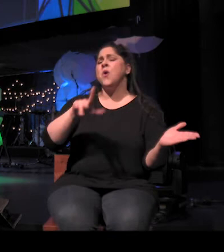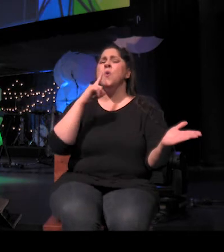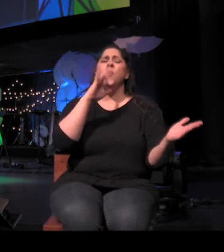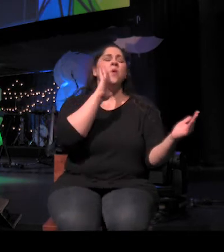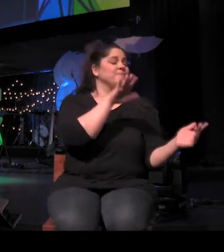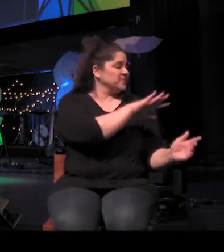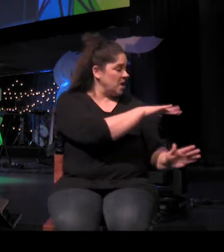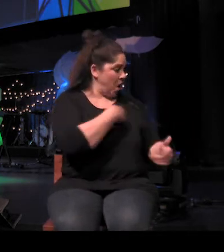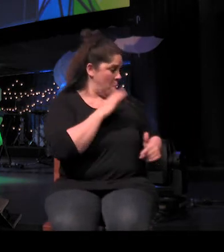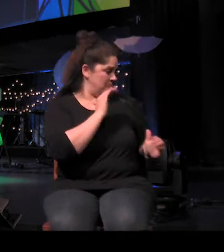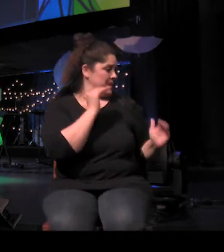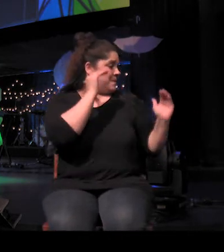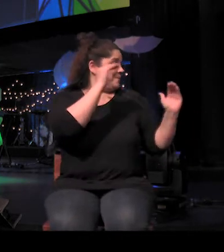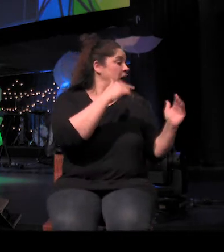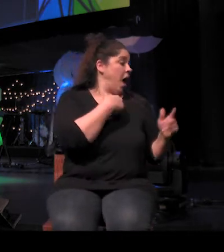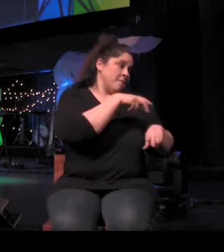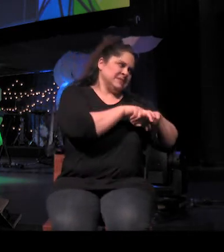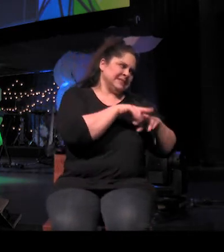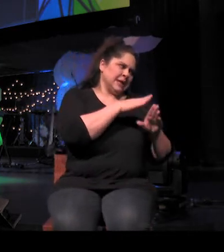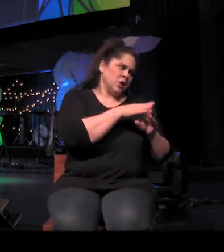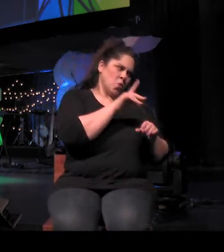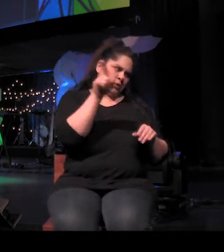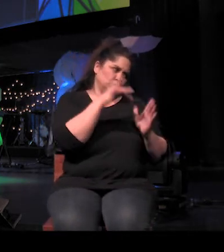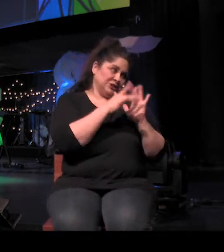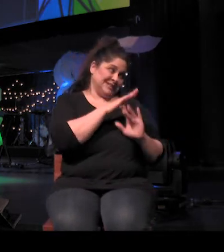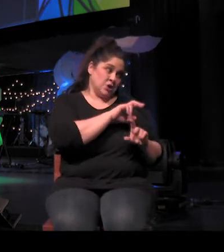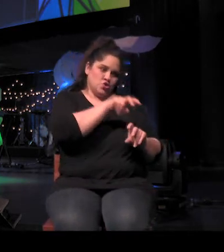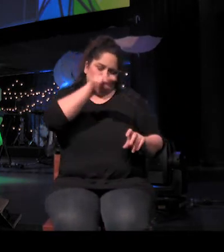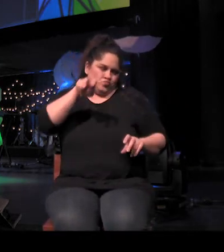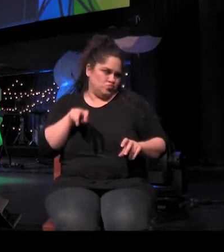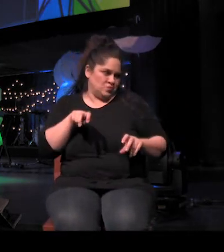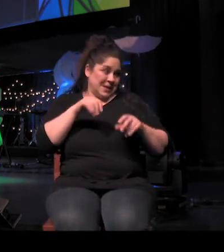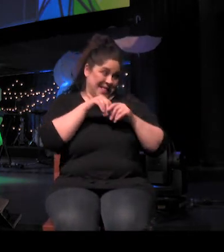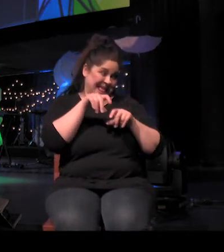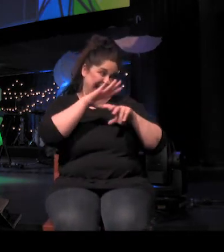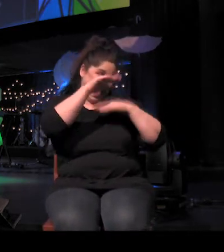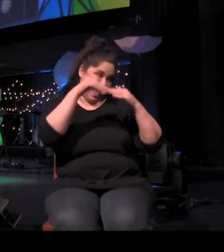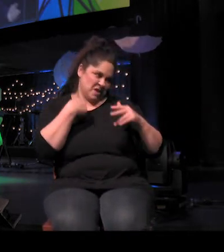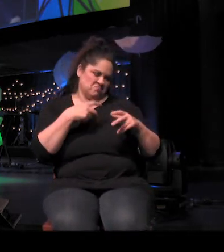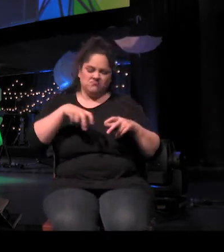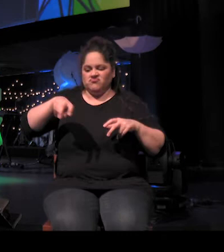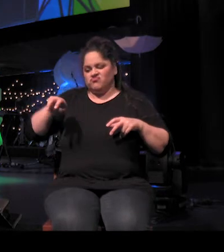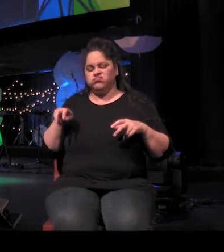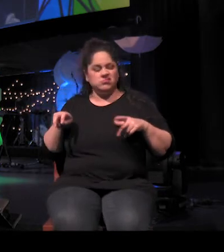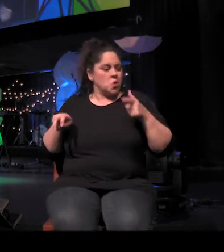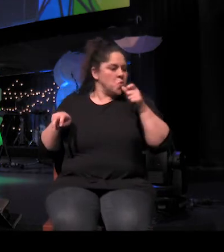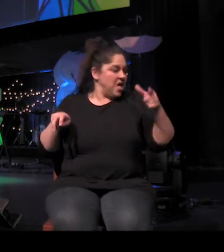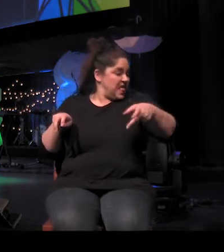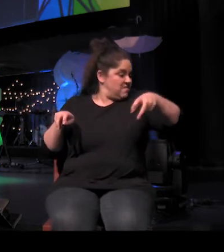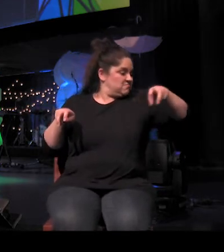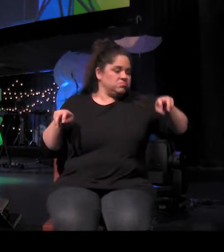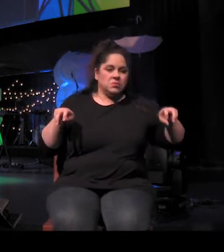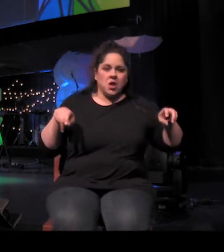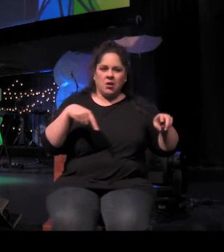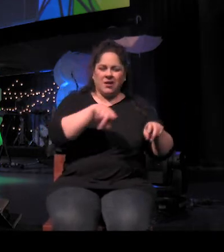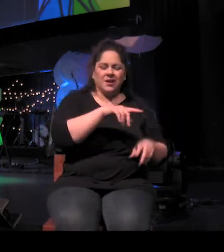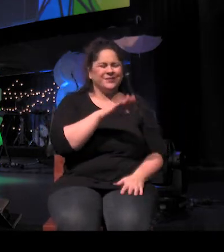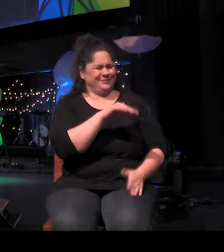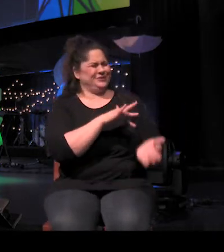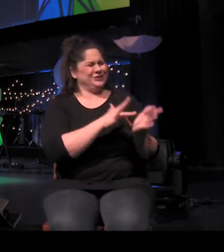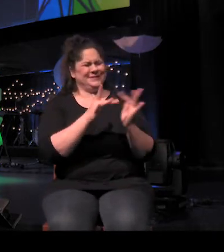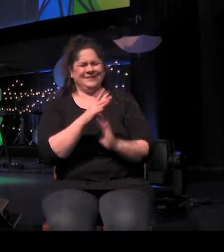and who's going to sit beside Jesus on the right and on the left when he comes into his kingdom. So Jesus would constantly have to pull them together and say,